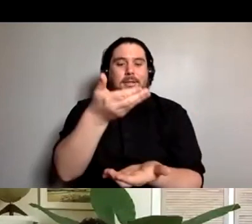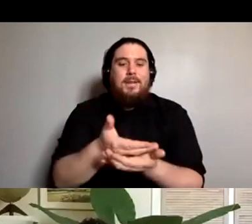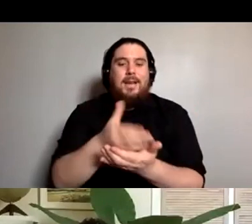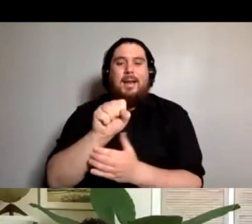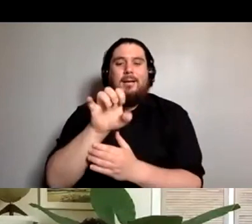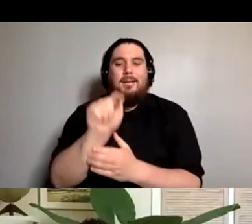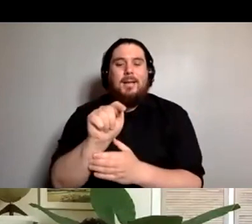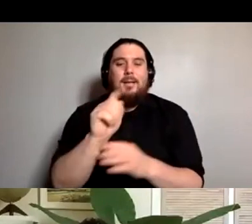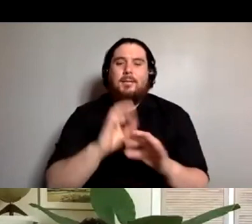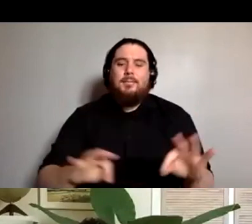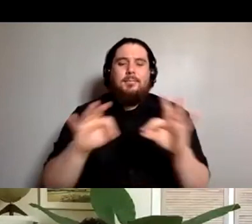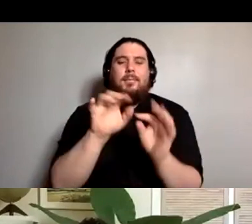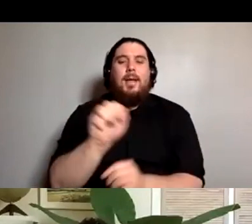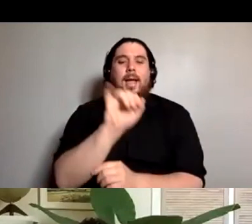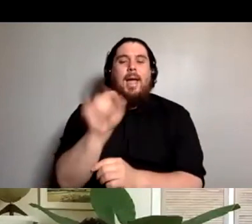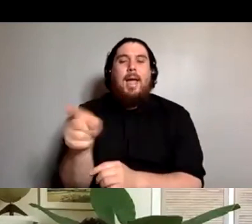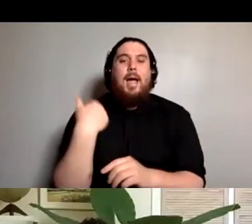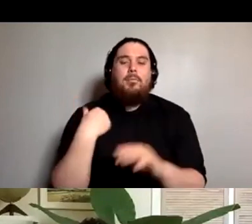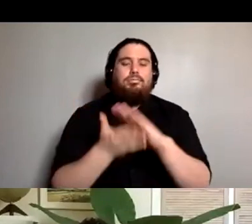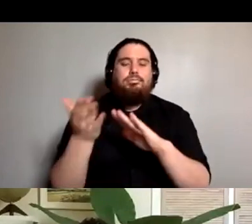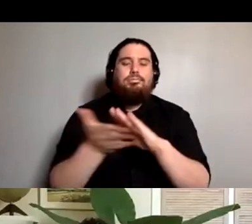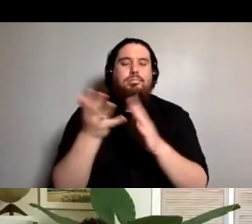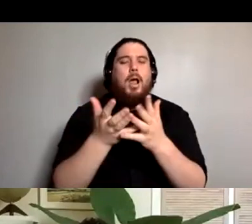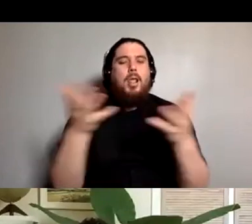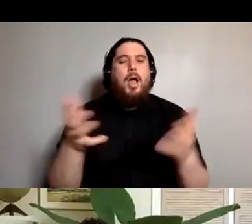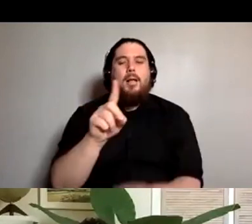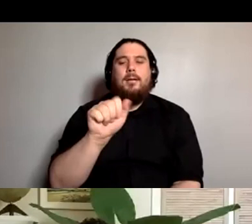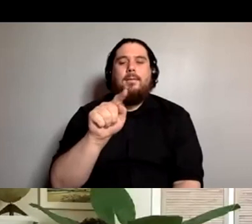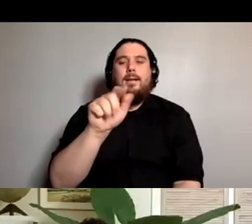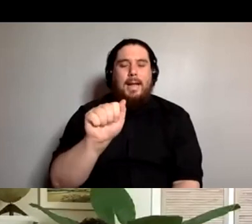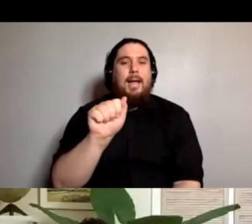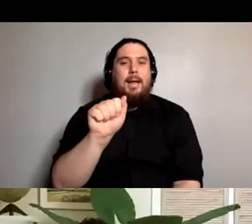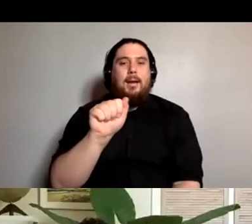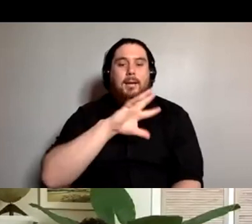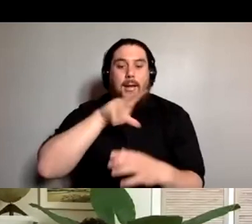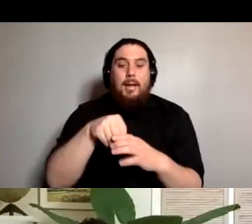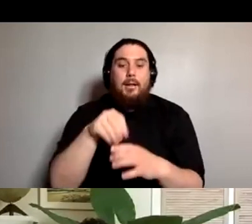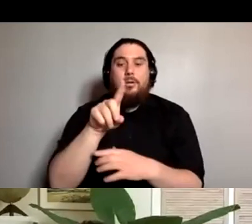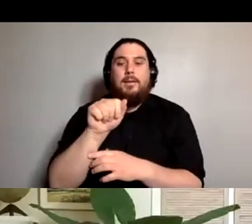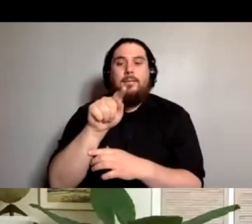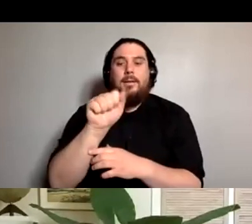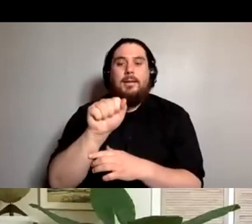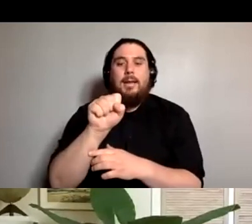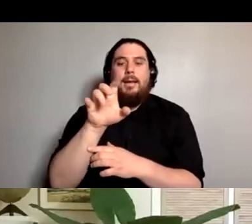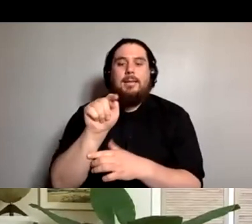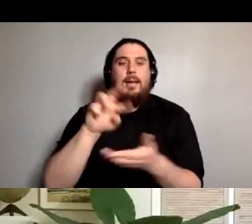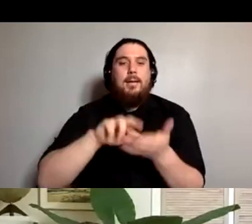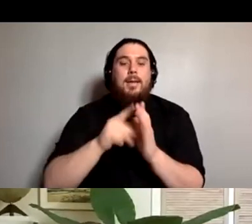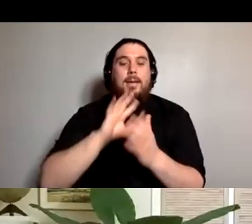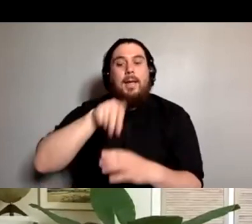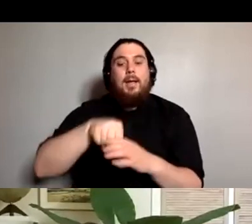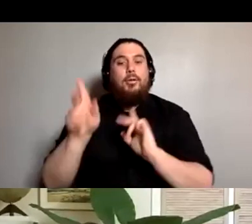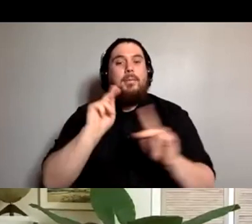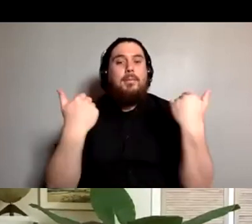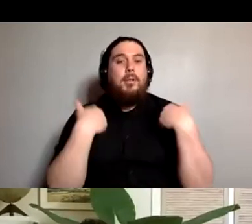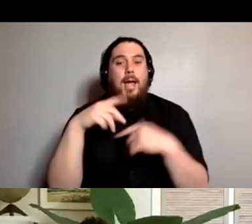AI runs on lots and lots of data. And so inclusive data sets means that we're including people with disabilities. And when designing